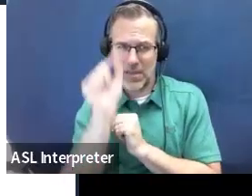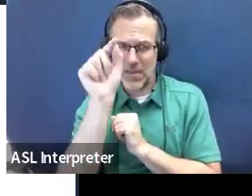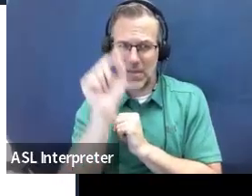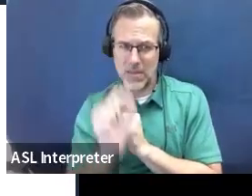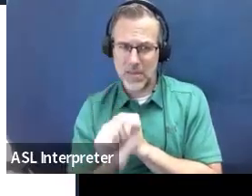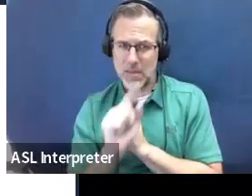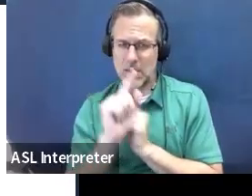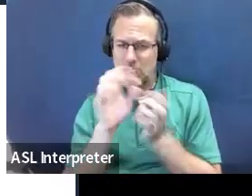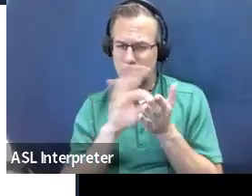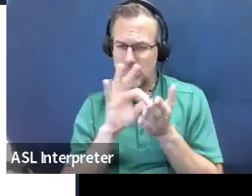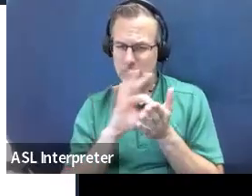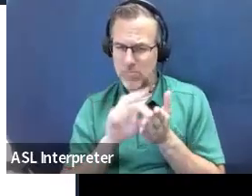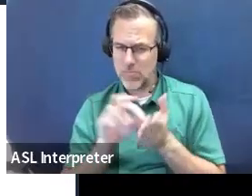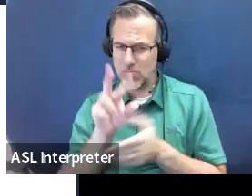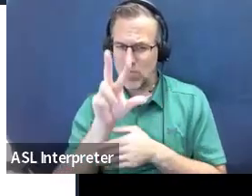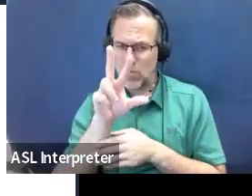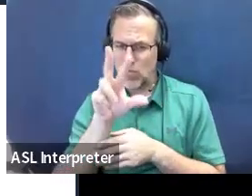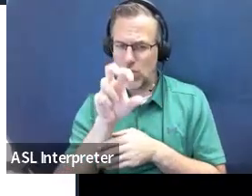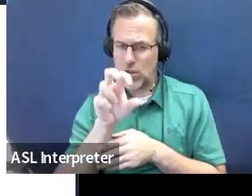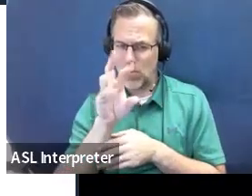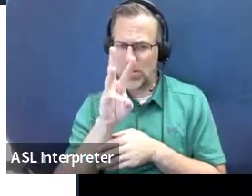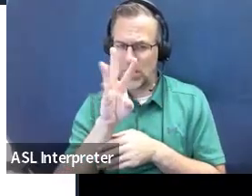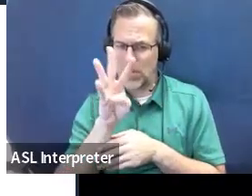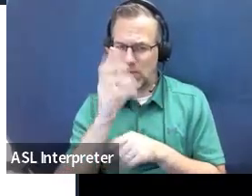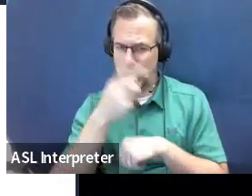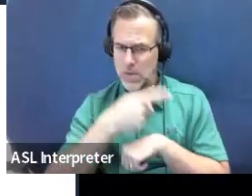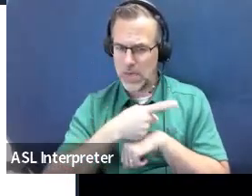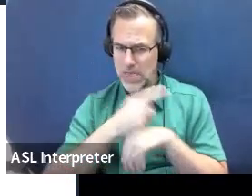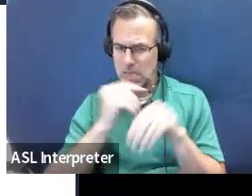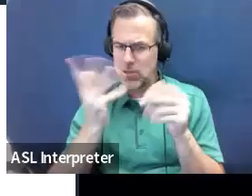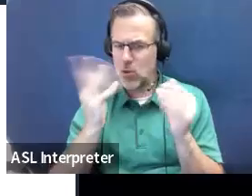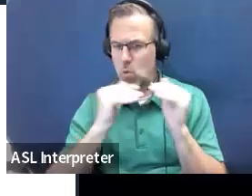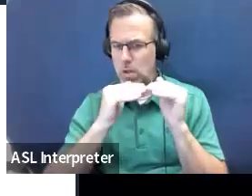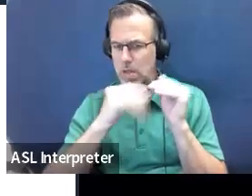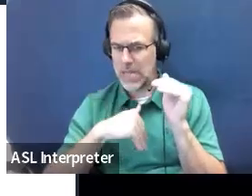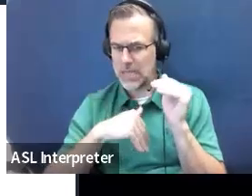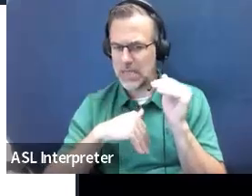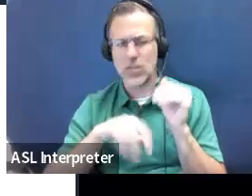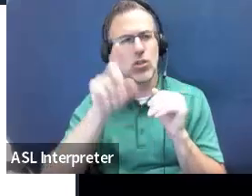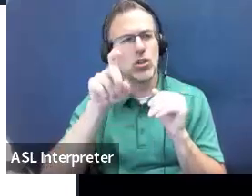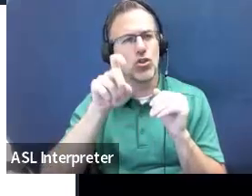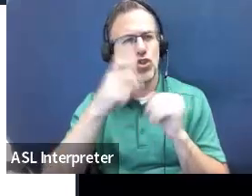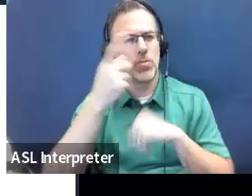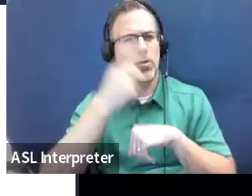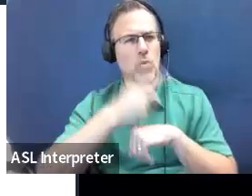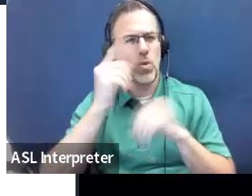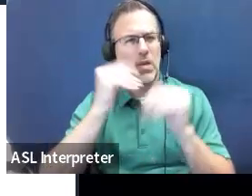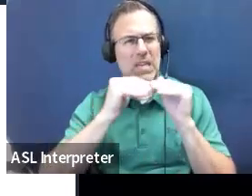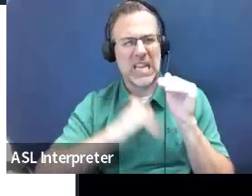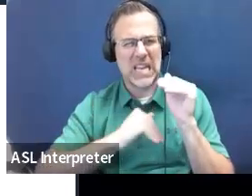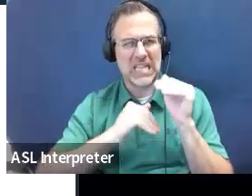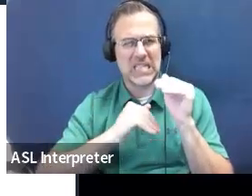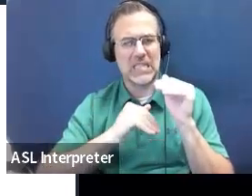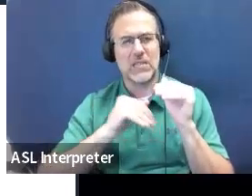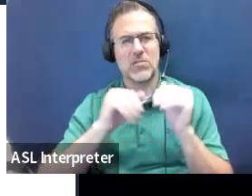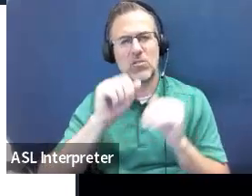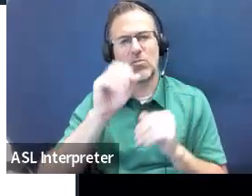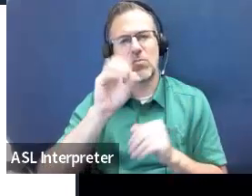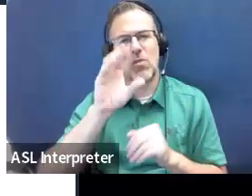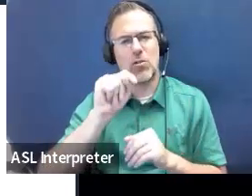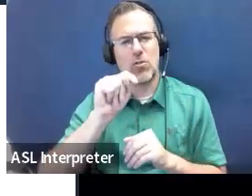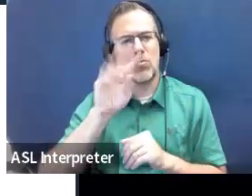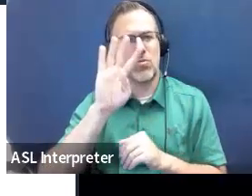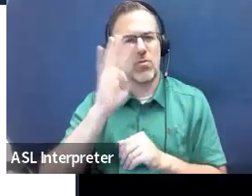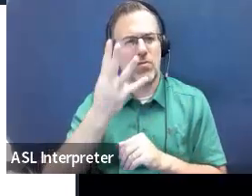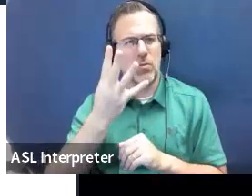those 364 days. So we would be looking for a day less than that annual. So that would be that